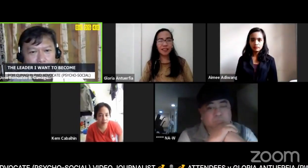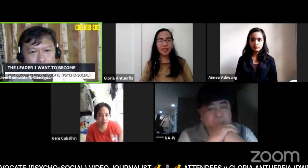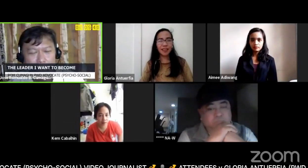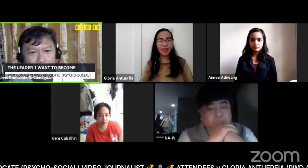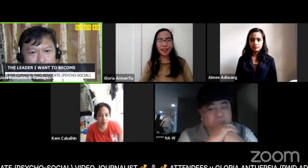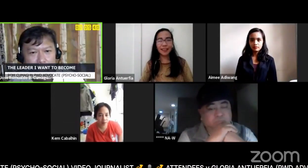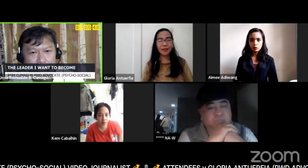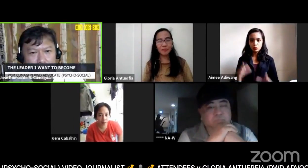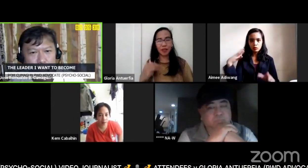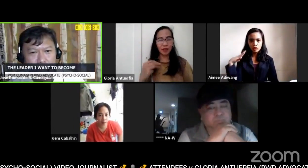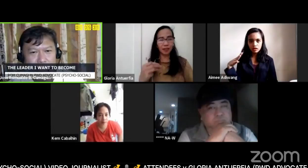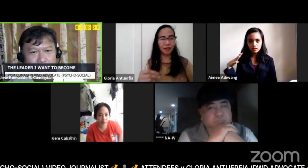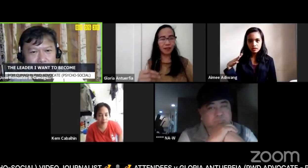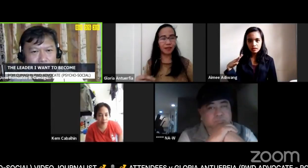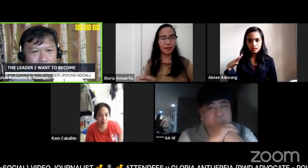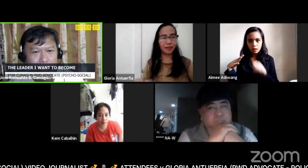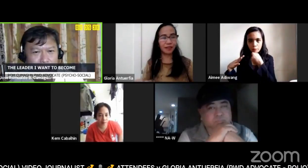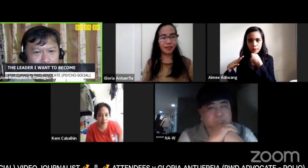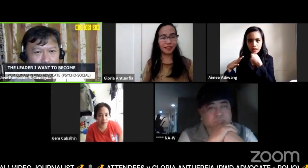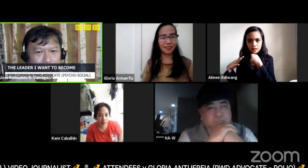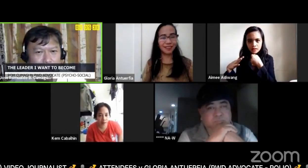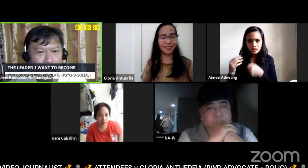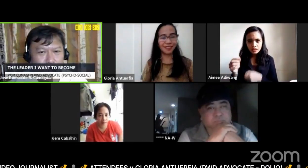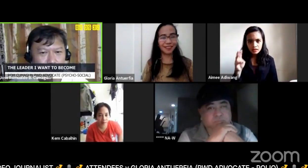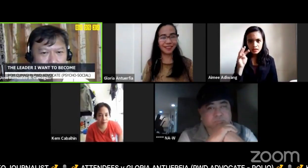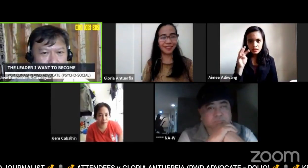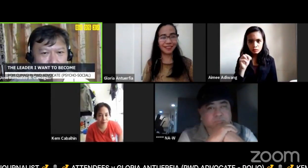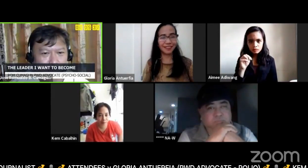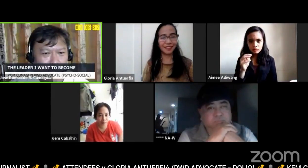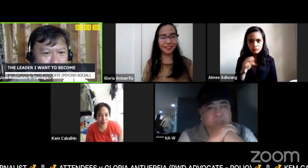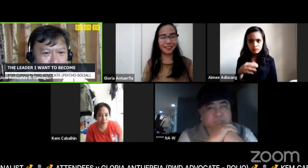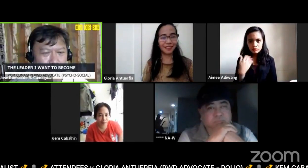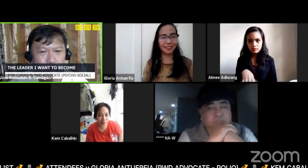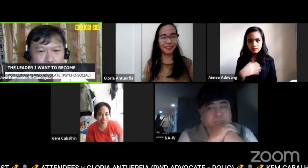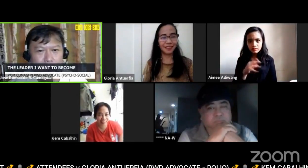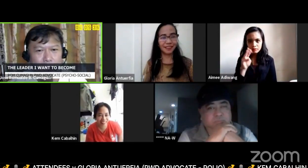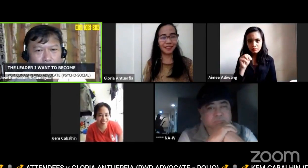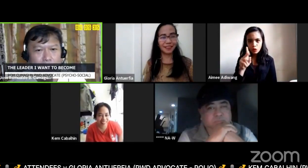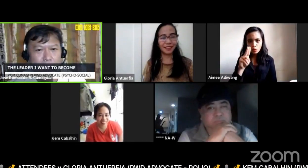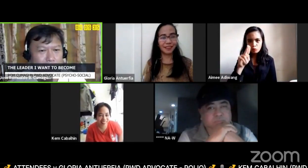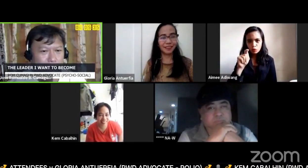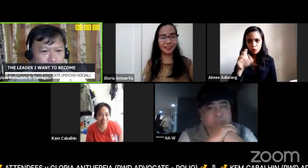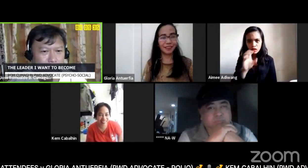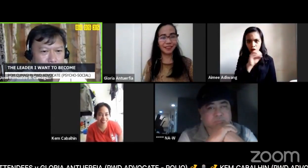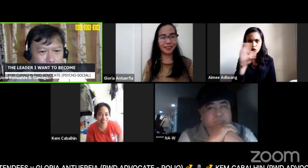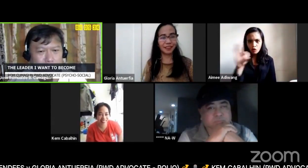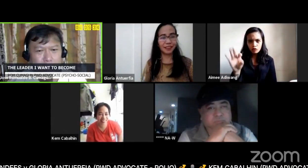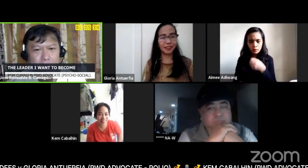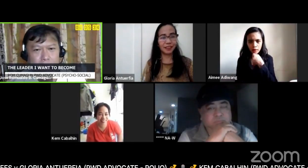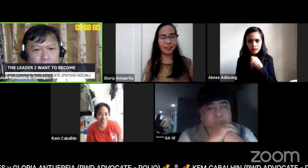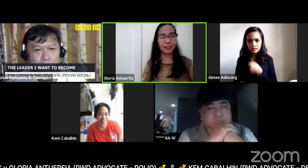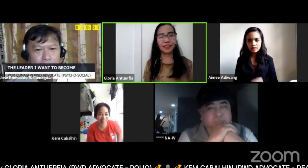Silent. Okay. Teka, unmute natin si Glo. Unmute. Naka-mute ka, Glo.